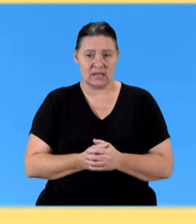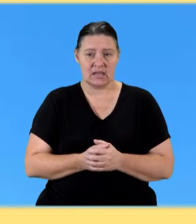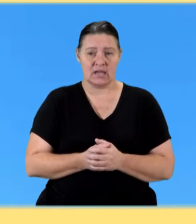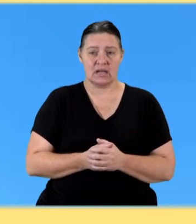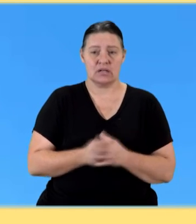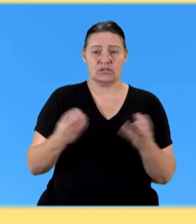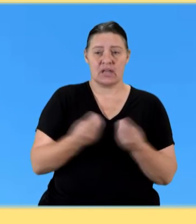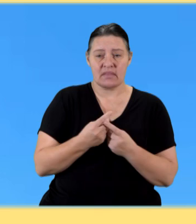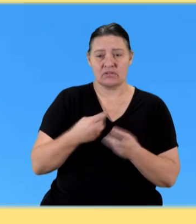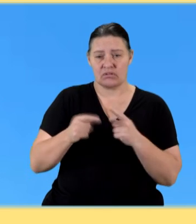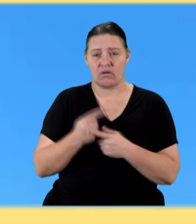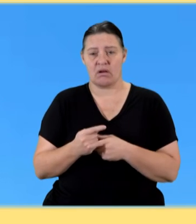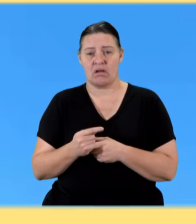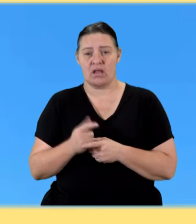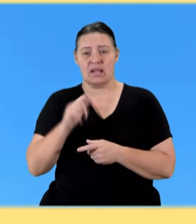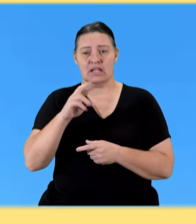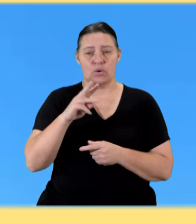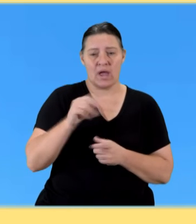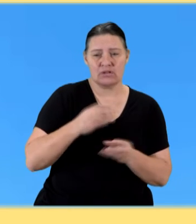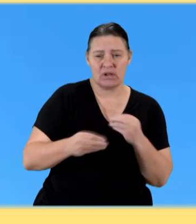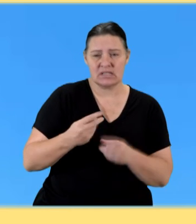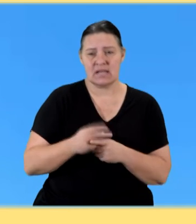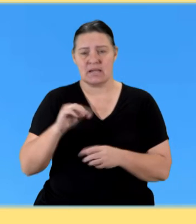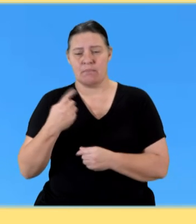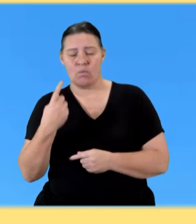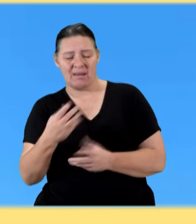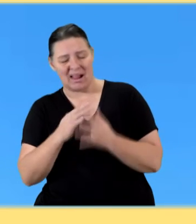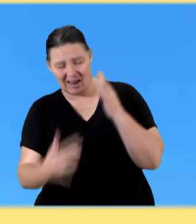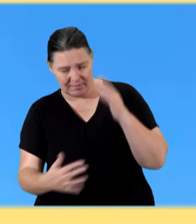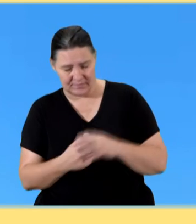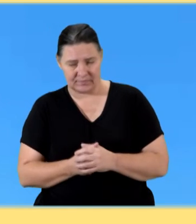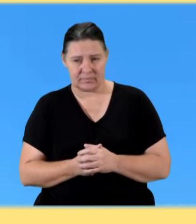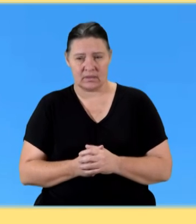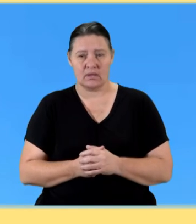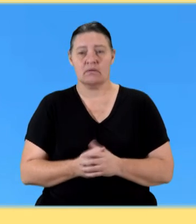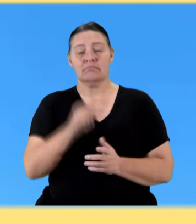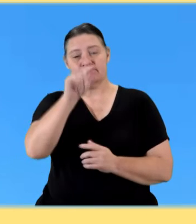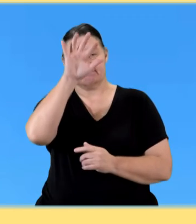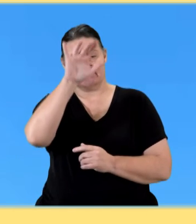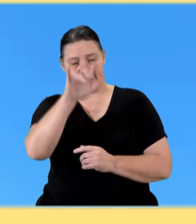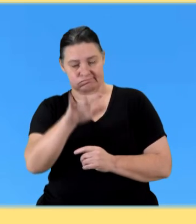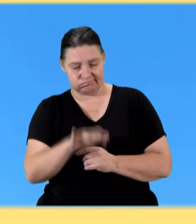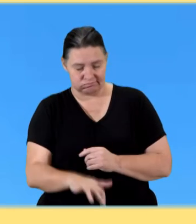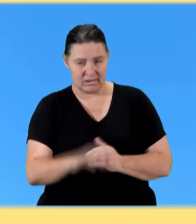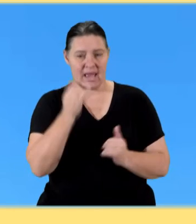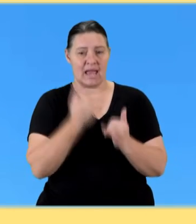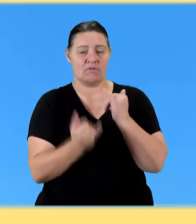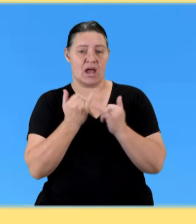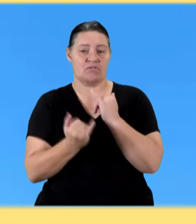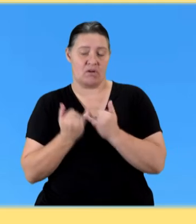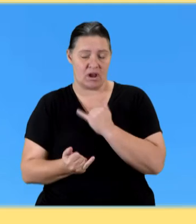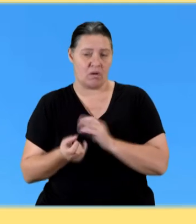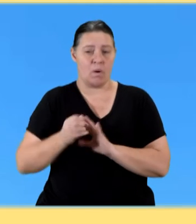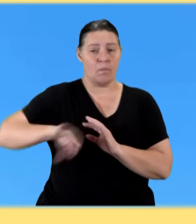Lindywear Traders, Number One Motors, and France Distributors. Here is our